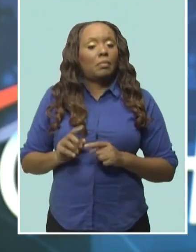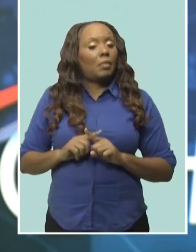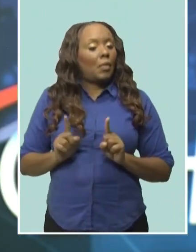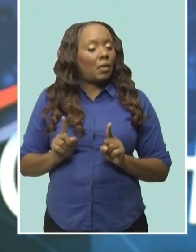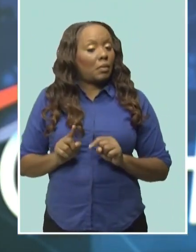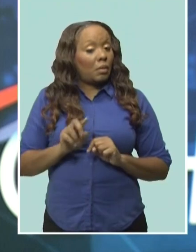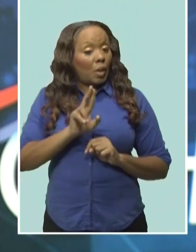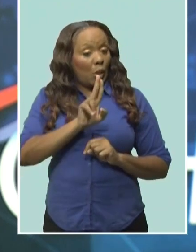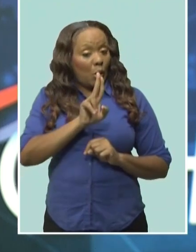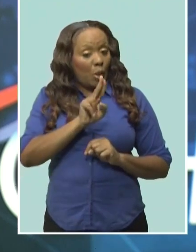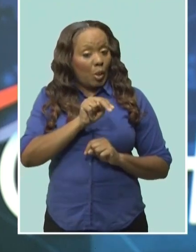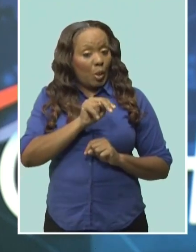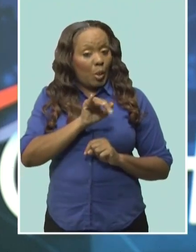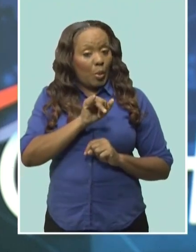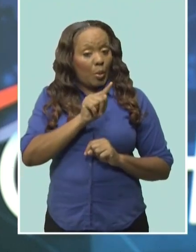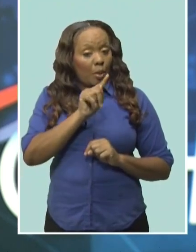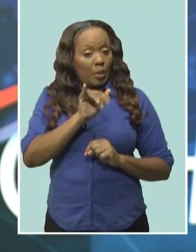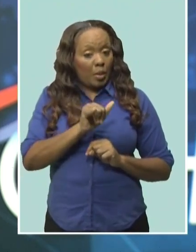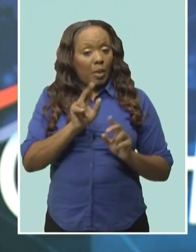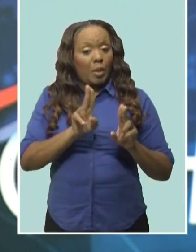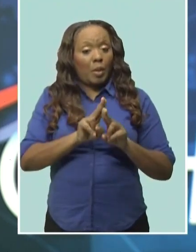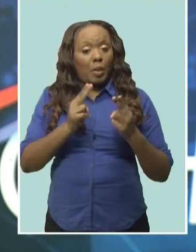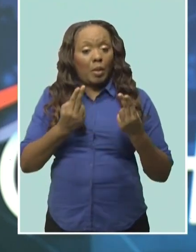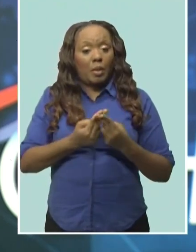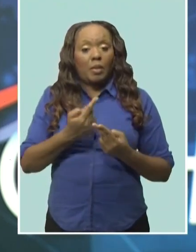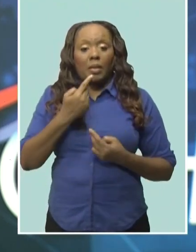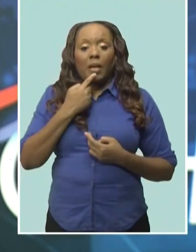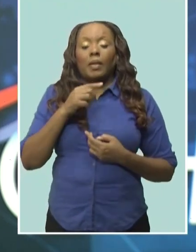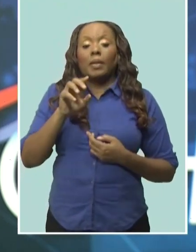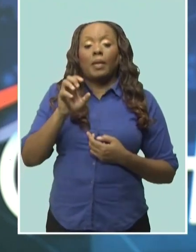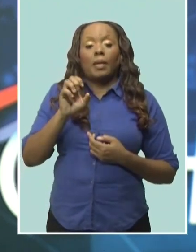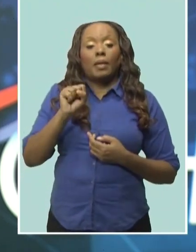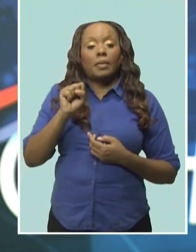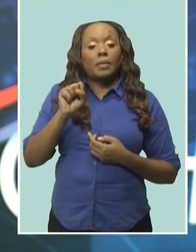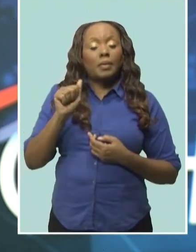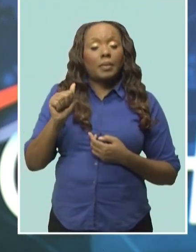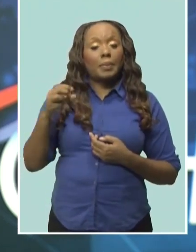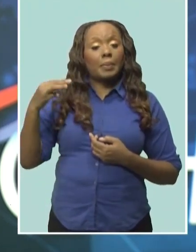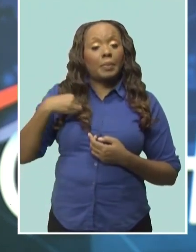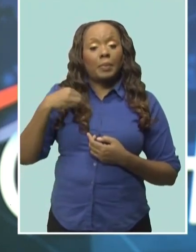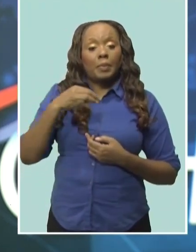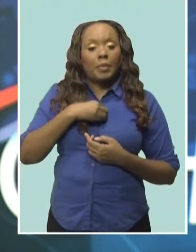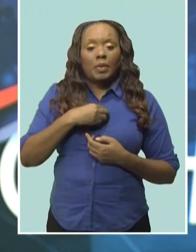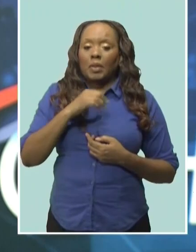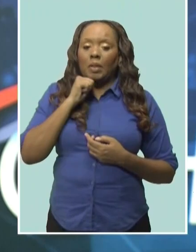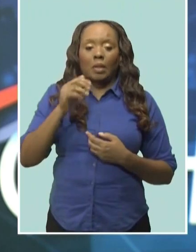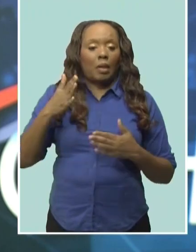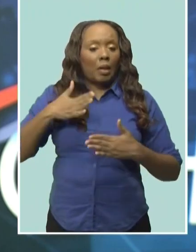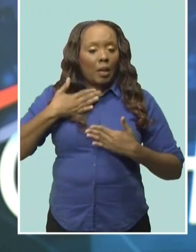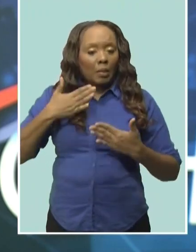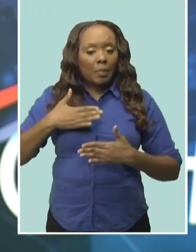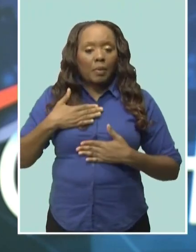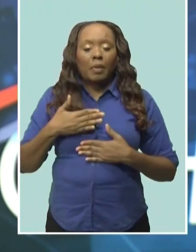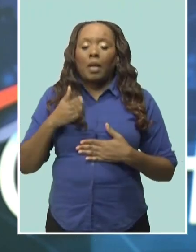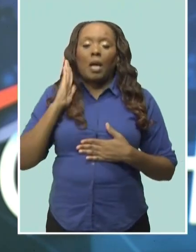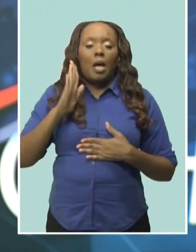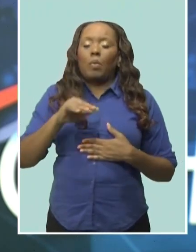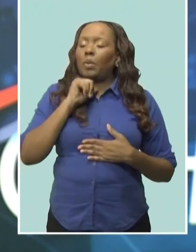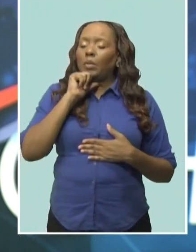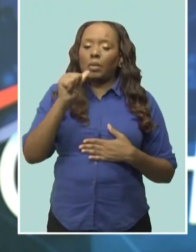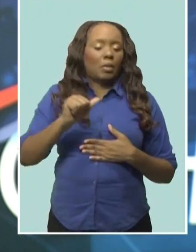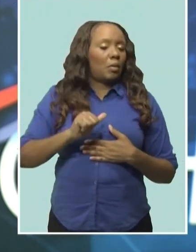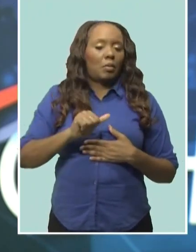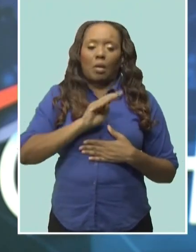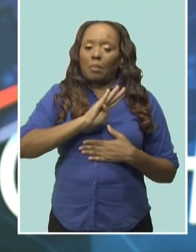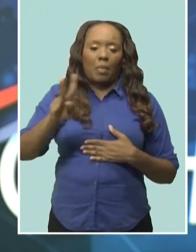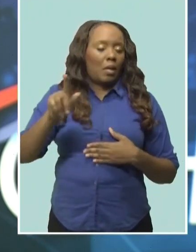General Secretary of the Unity Workers Union, Caswell Franklin, tells CBC News his SSA members are not pleased and are